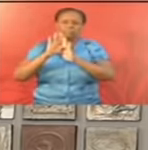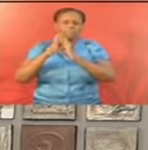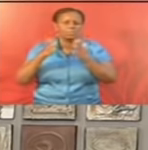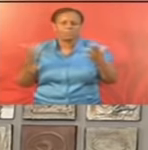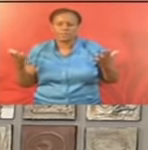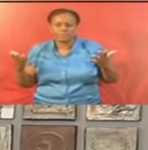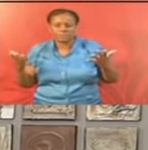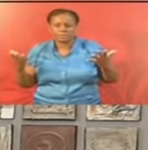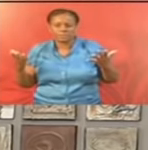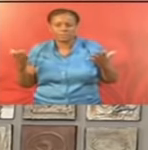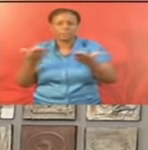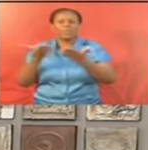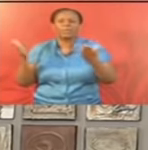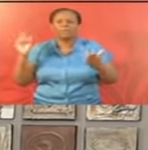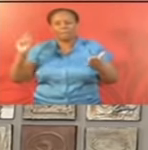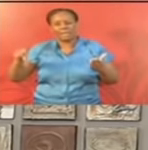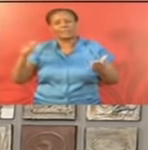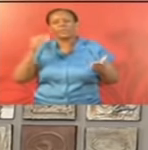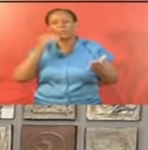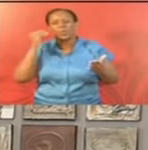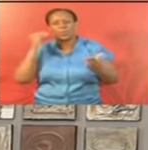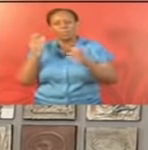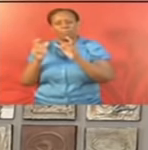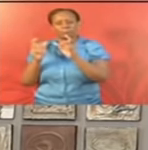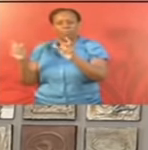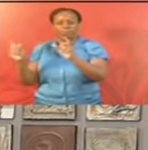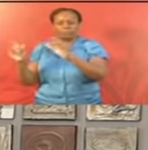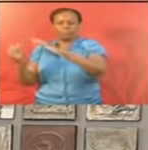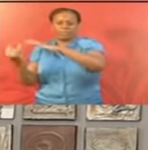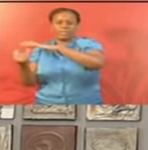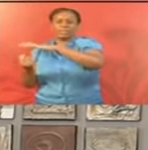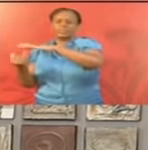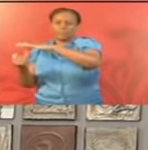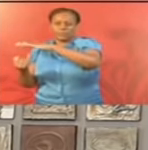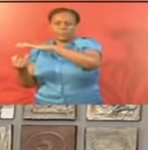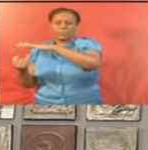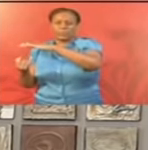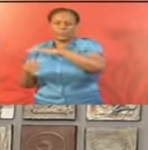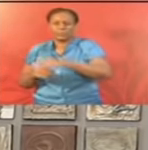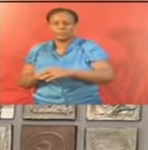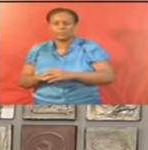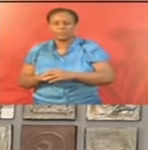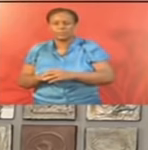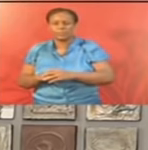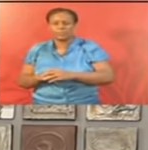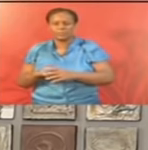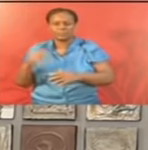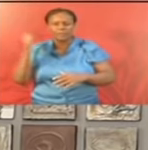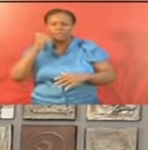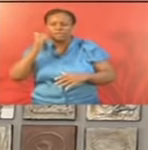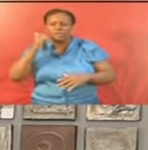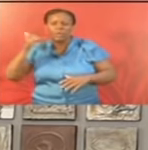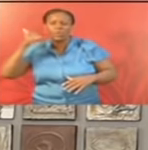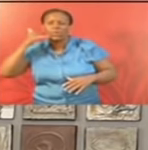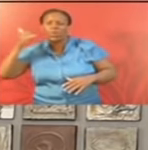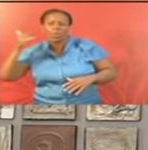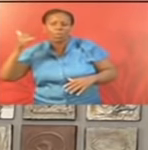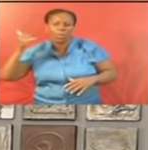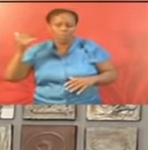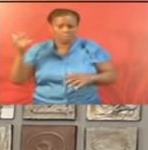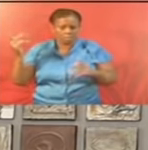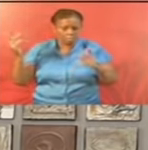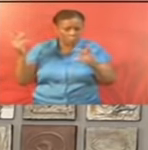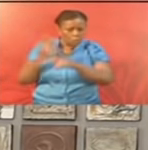to those individuals who are already ill, also involves daily calls to see whether symptoms have worsened. When